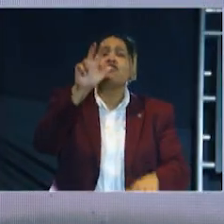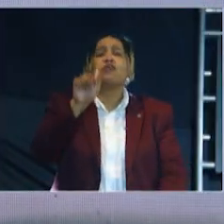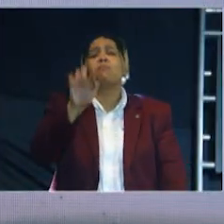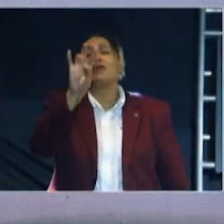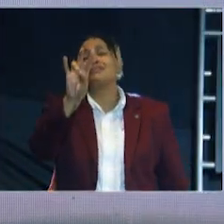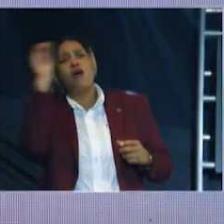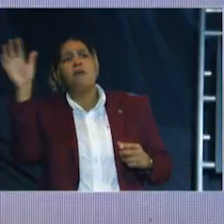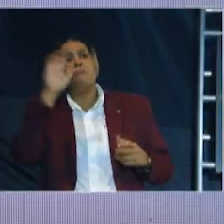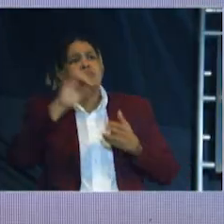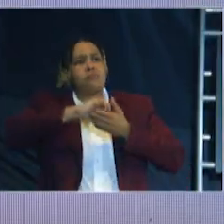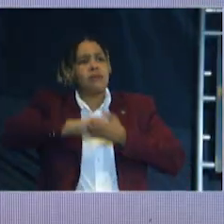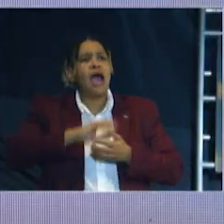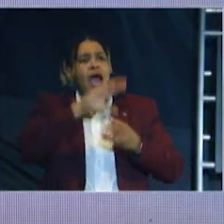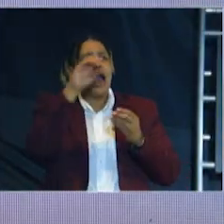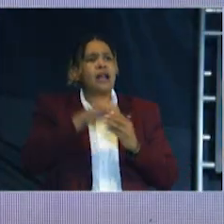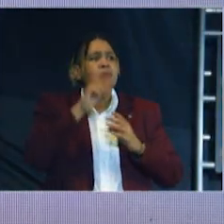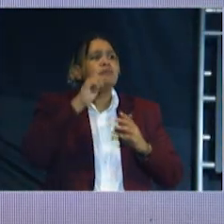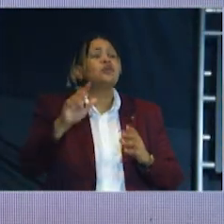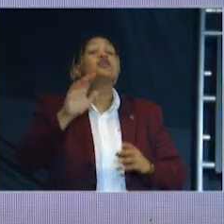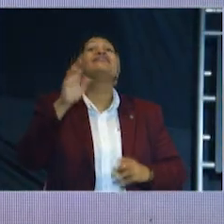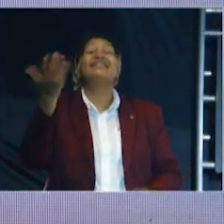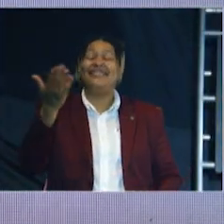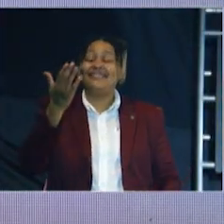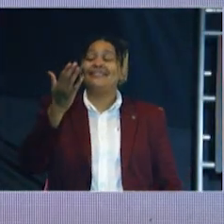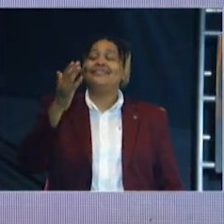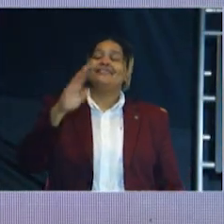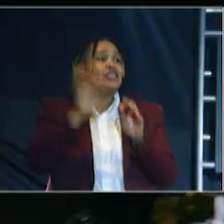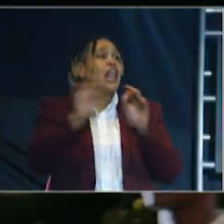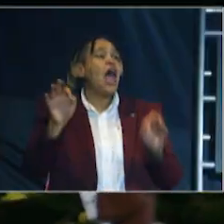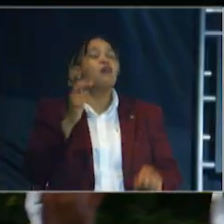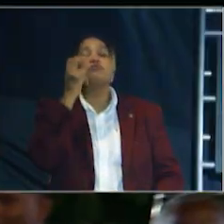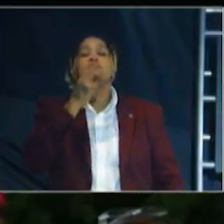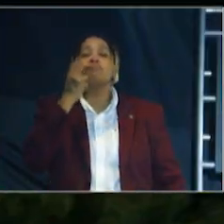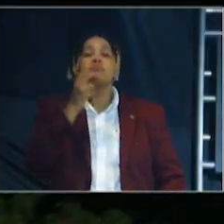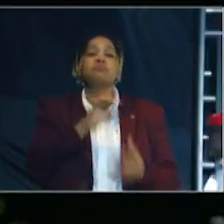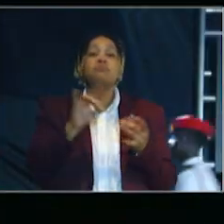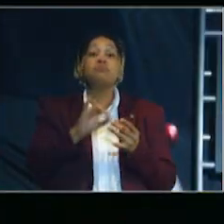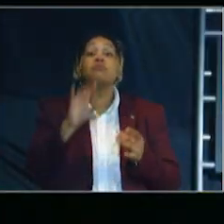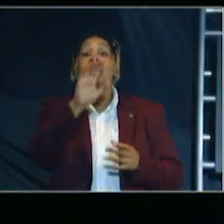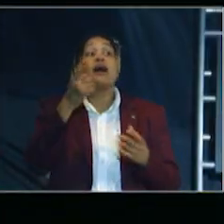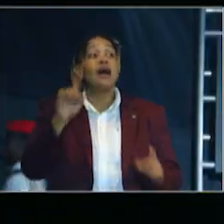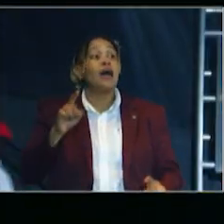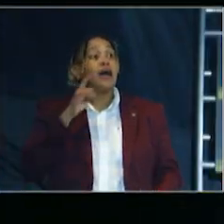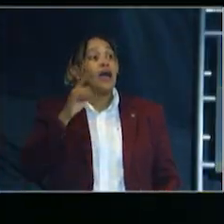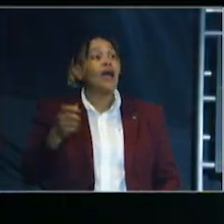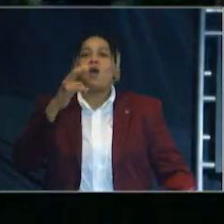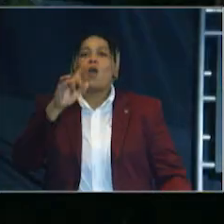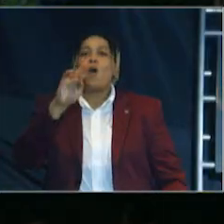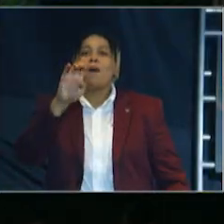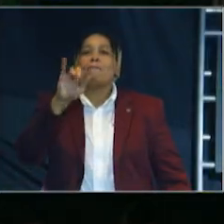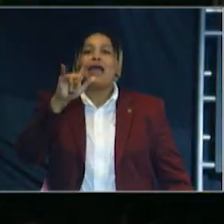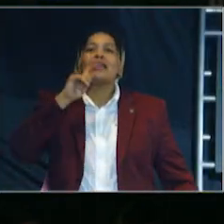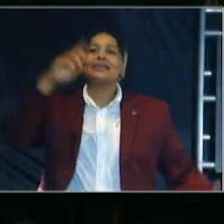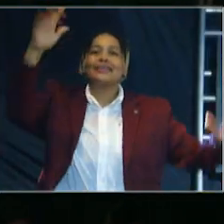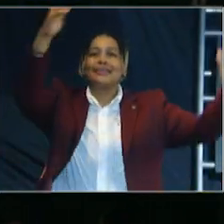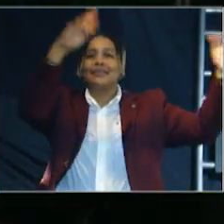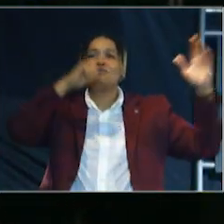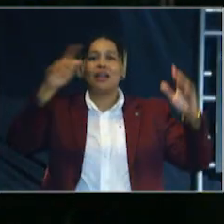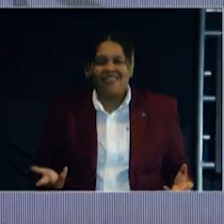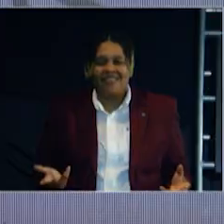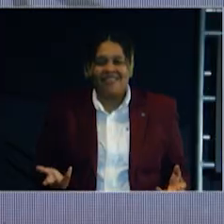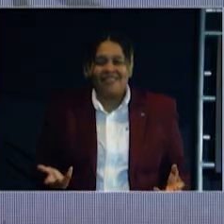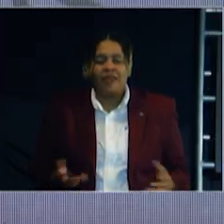in science and technology, journalism, new media, volunteerism, national leadership, sports and youth